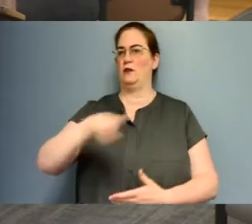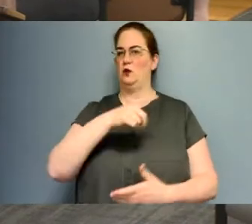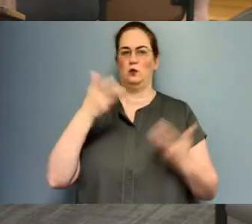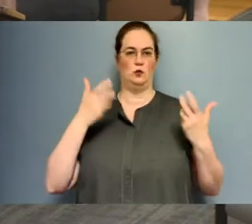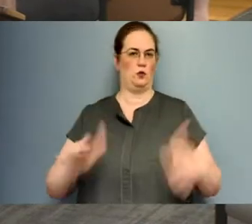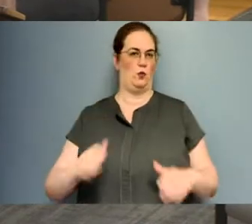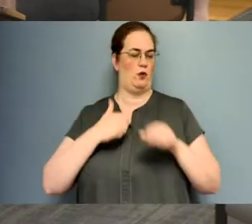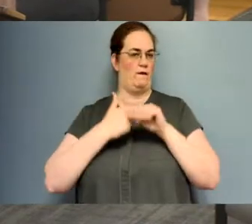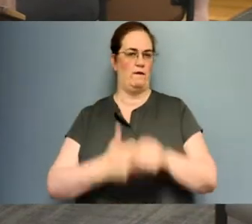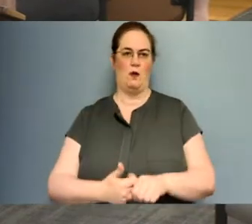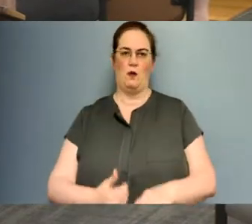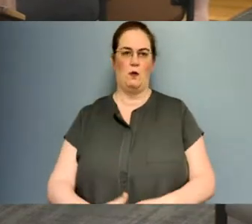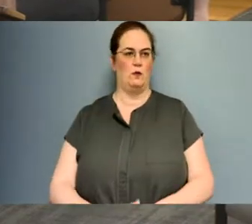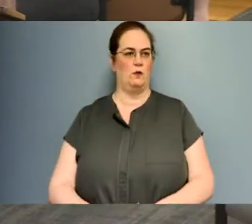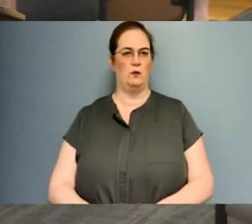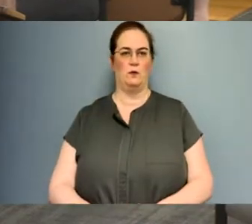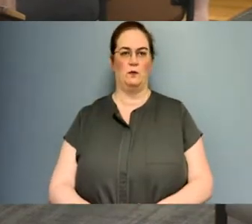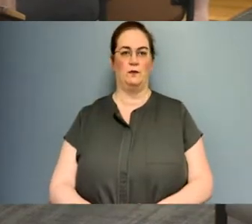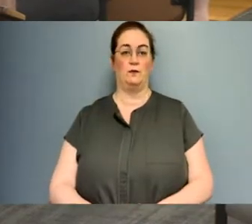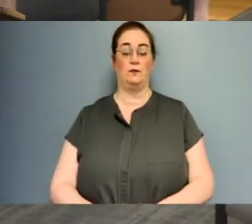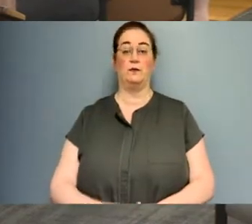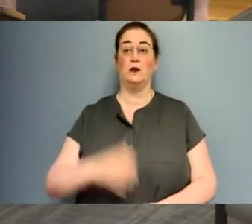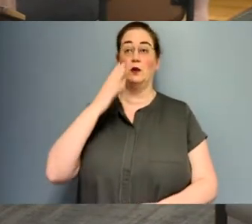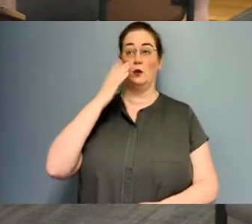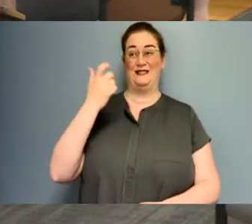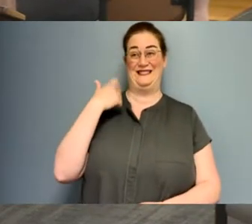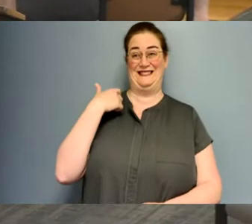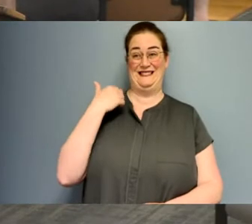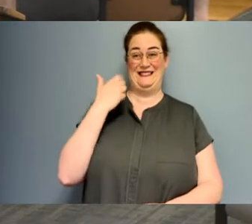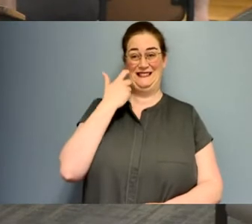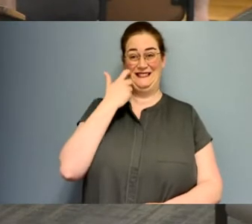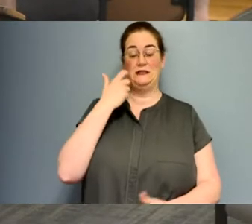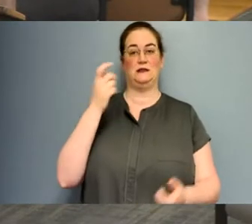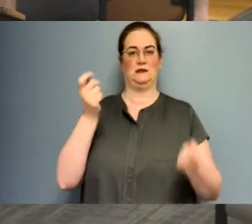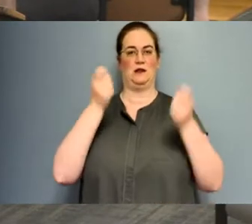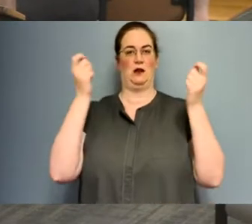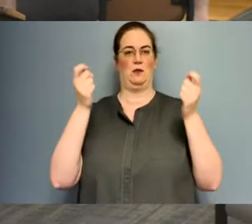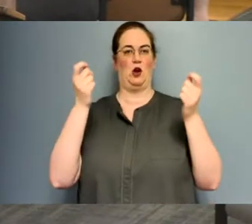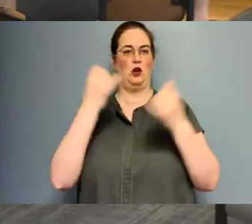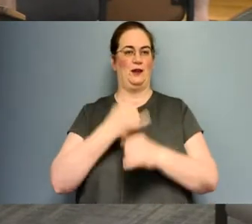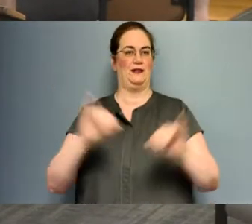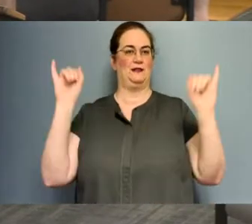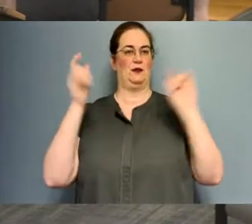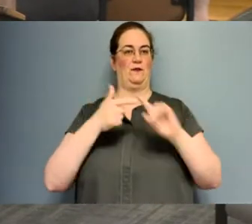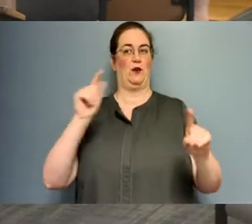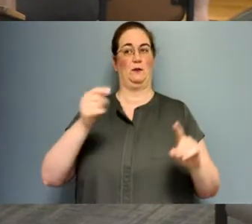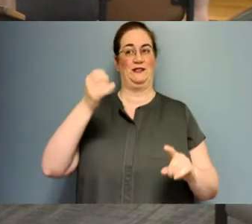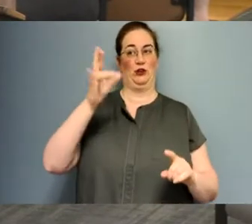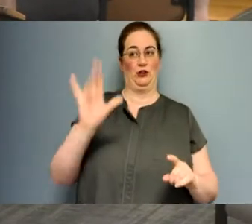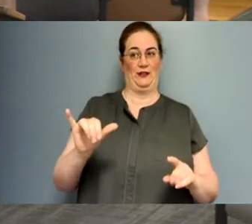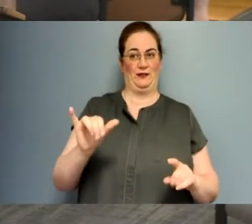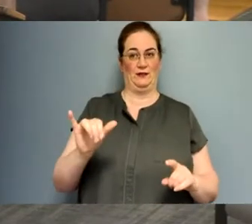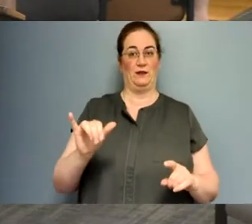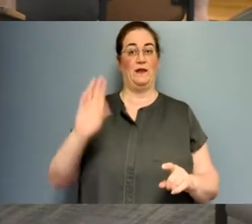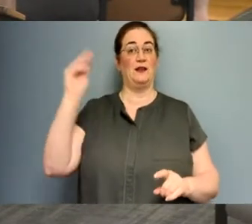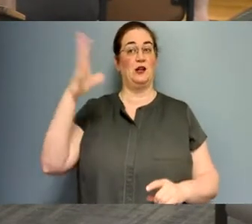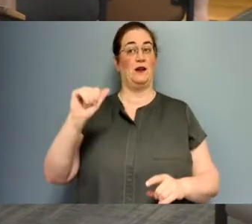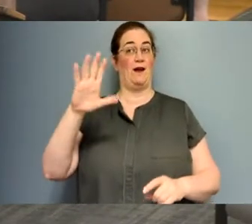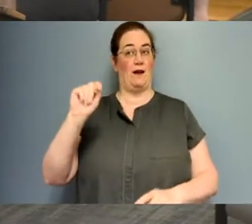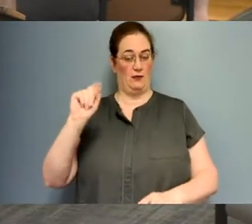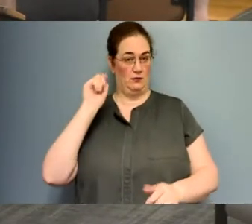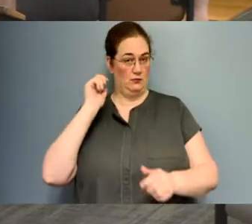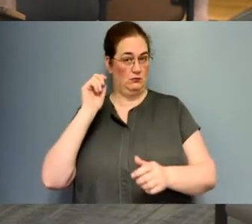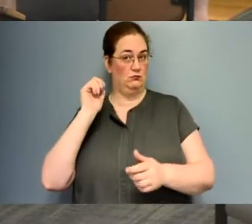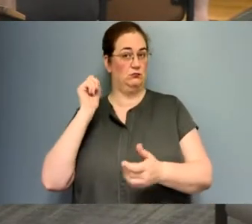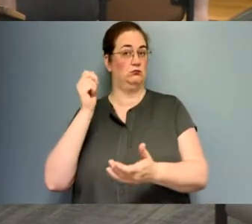follow. As you know, we just celebrated our independence from tyranny. The Sunshine Act was passed because it provides a